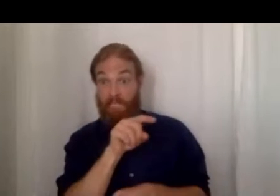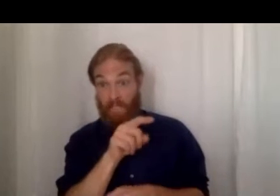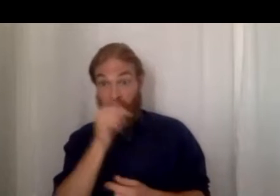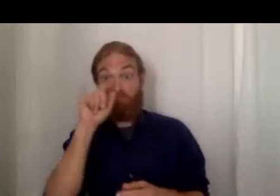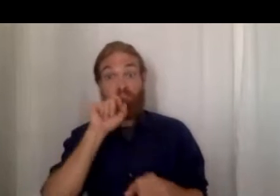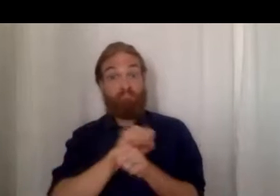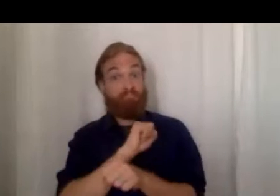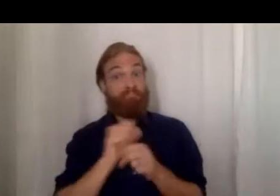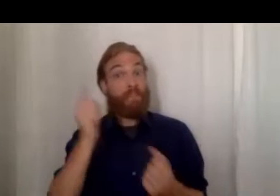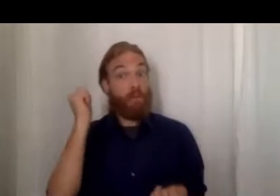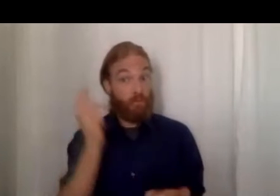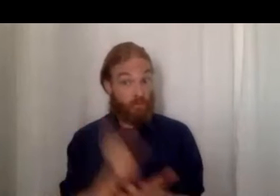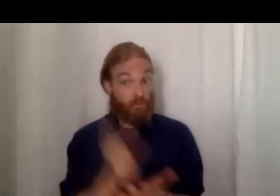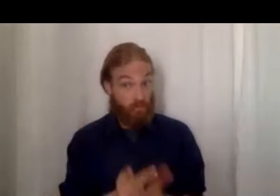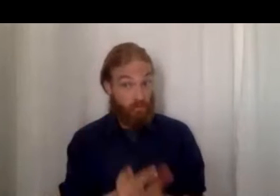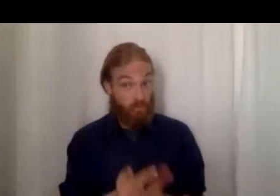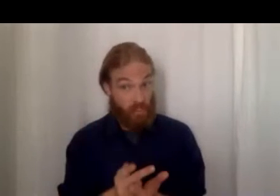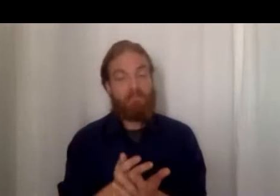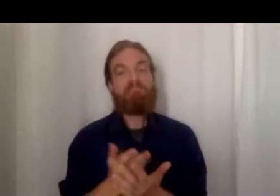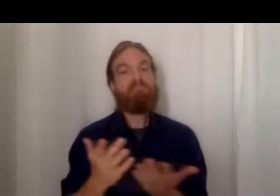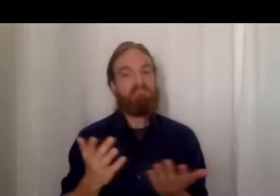points of dispensing,